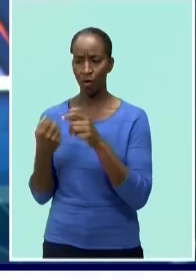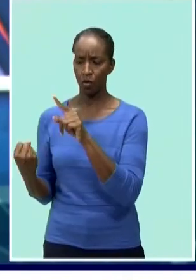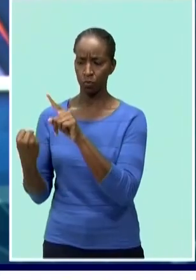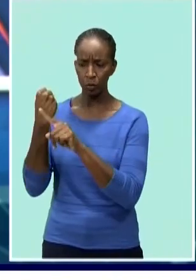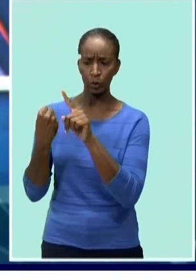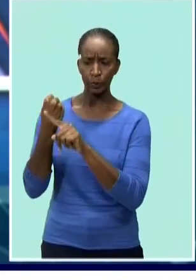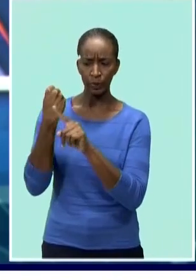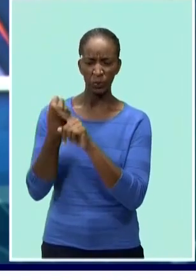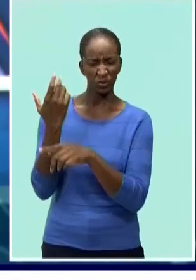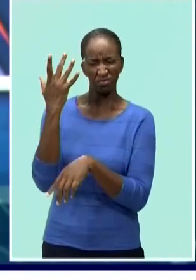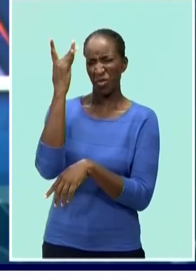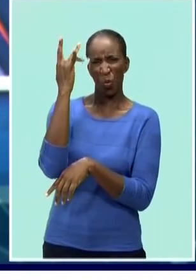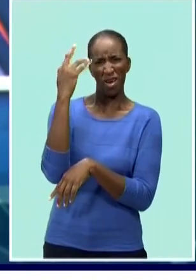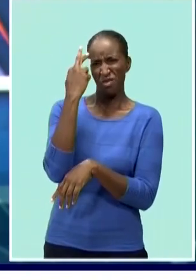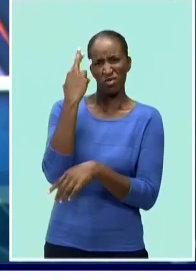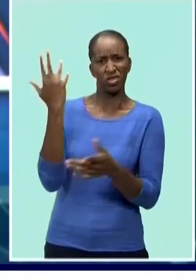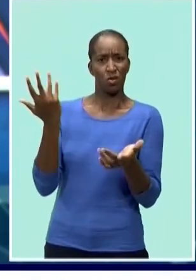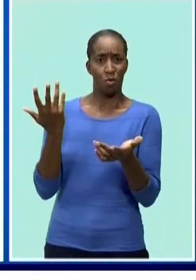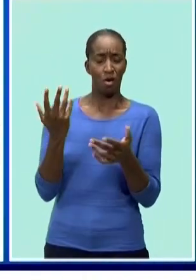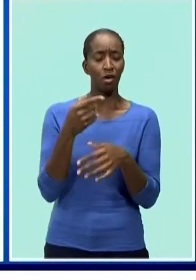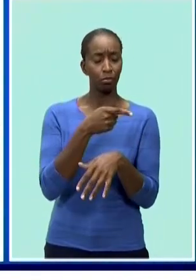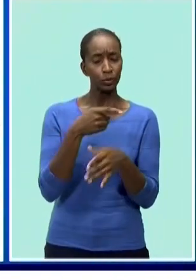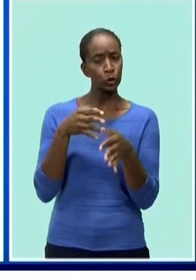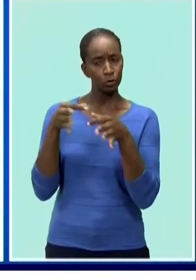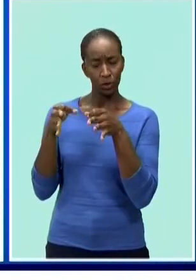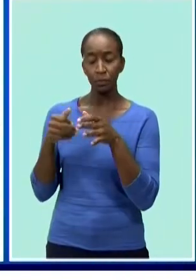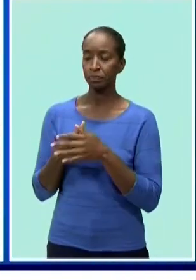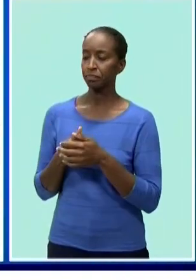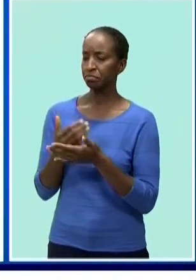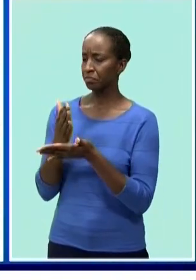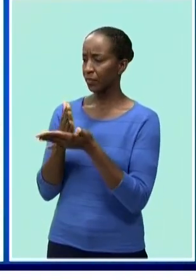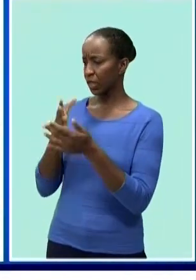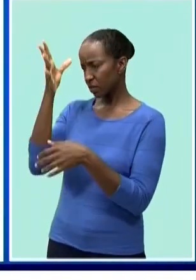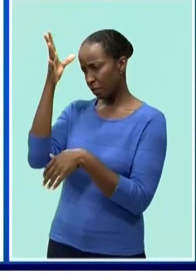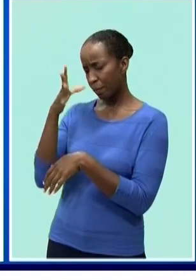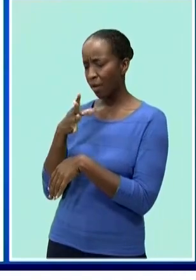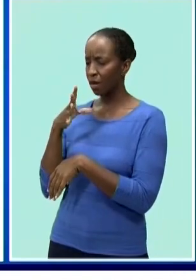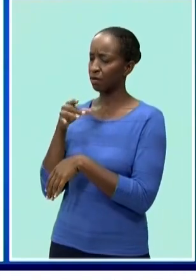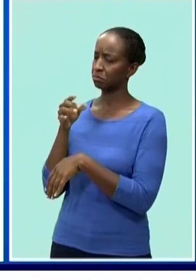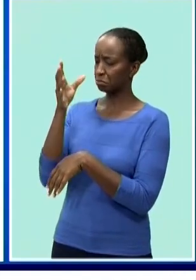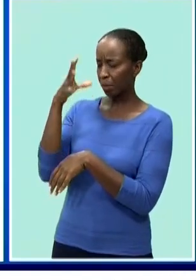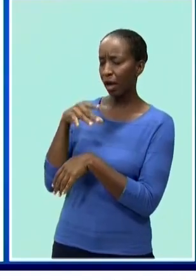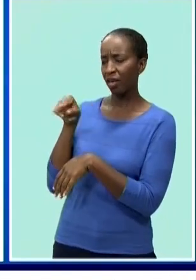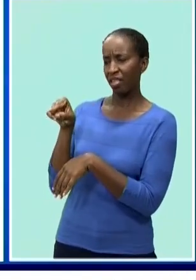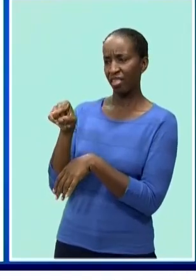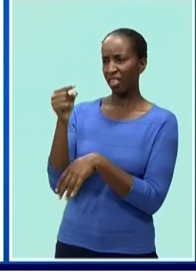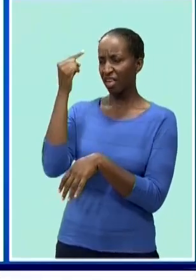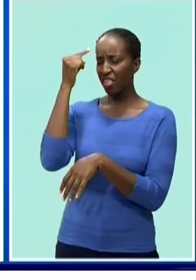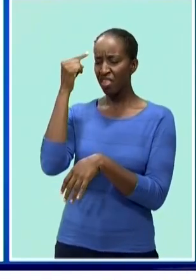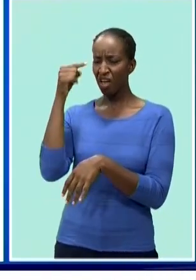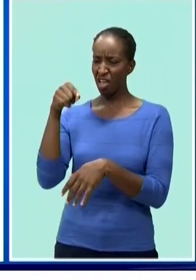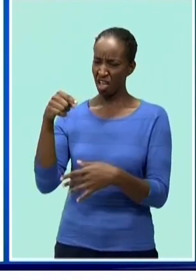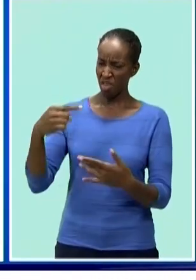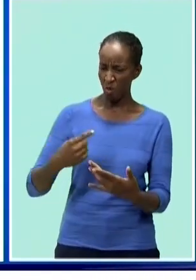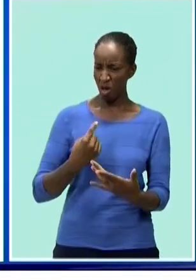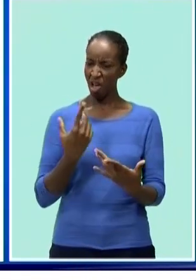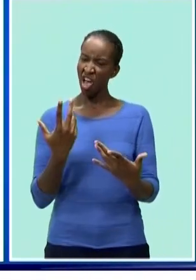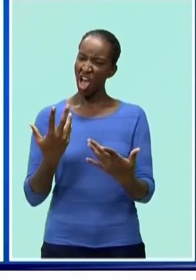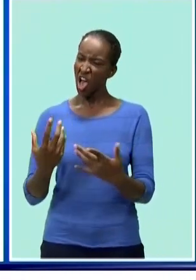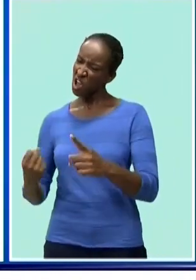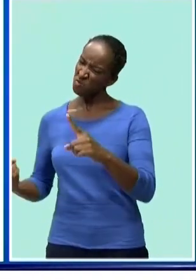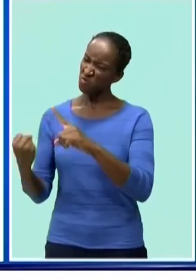partner violence. Some men feel their masculinity is threatened and they lash out at women as a way of